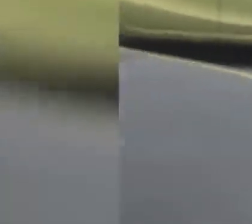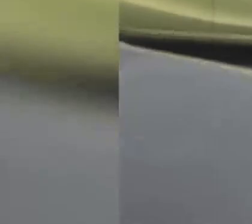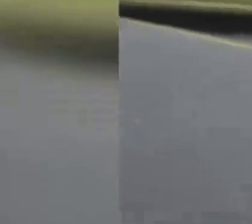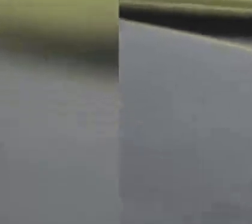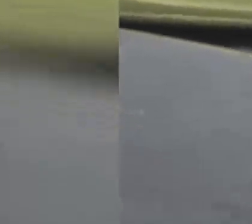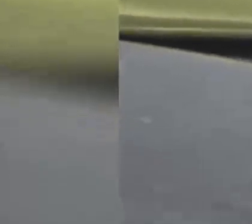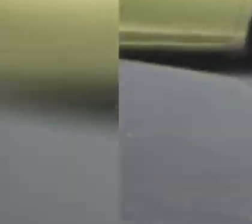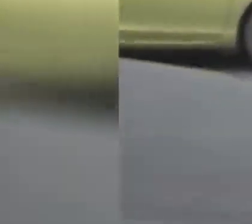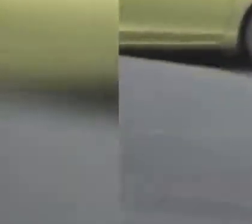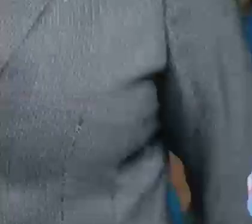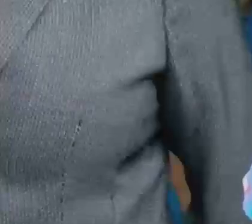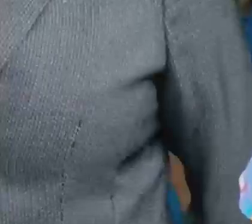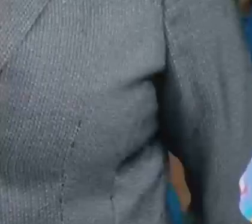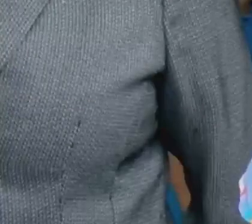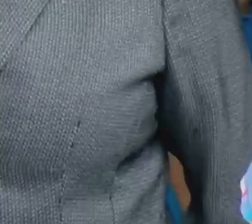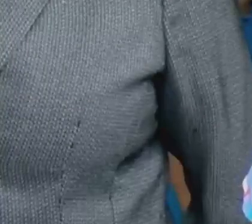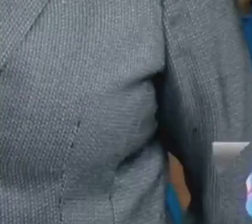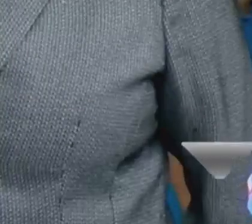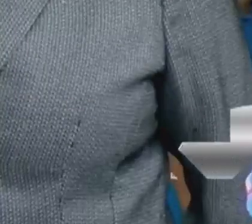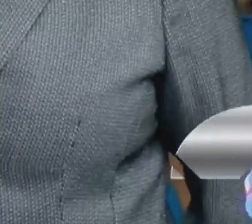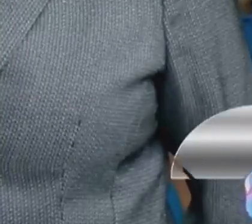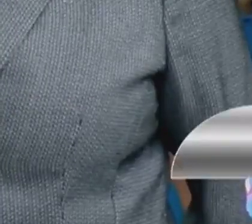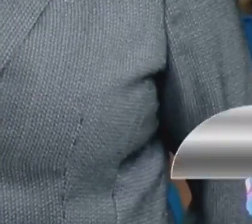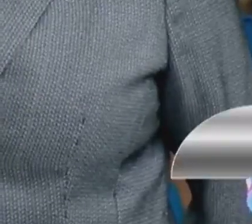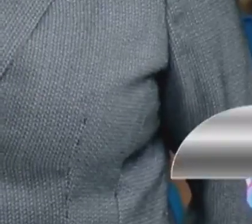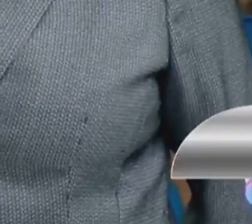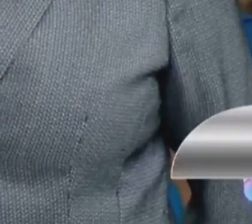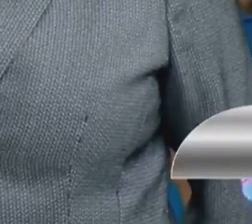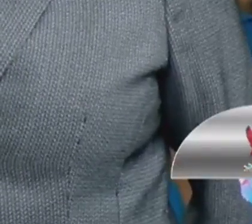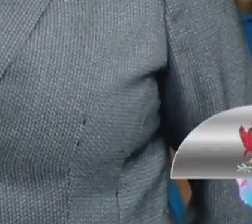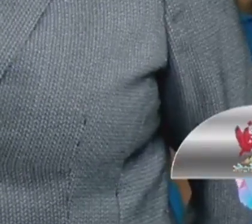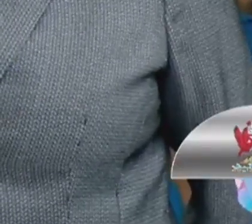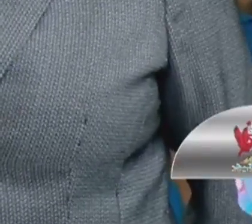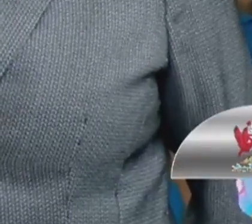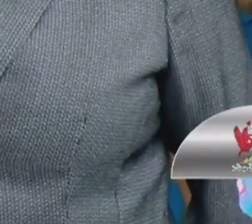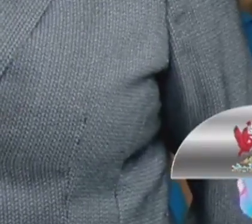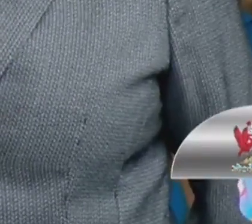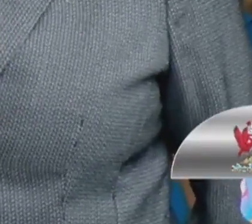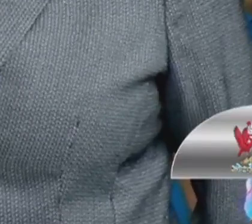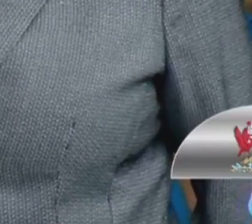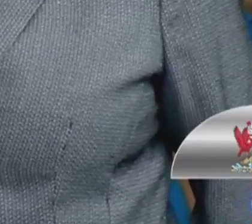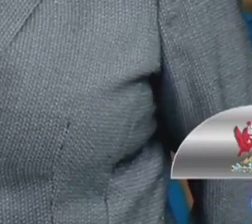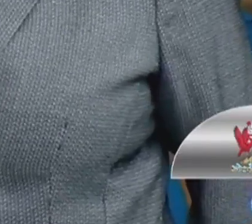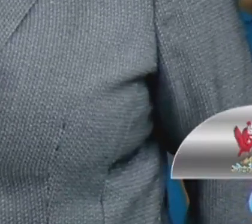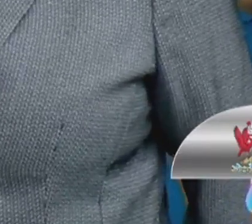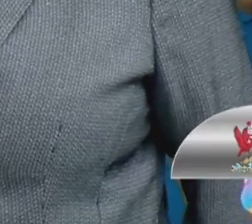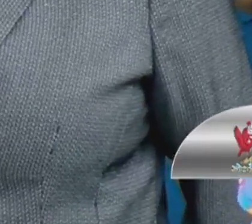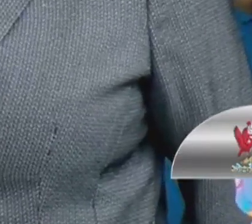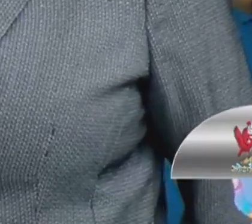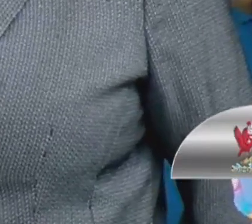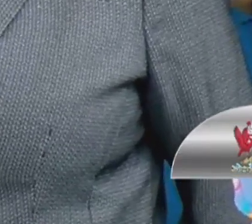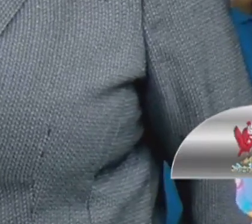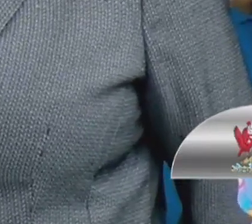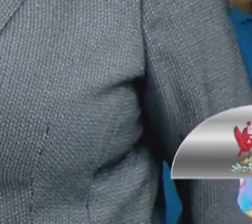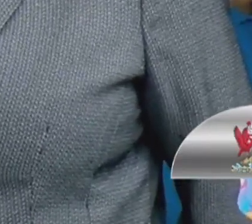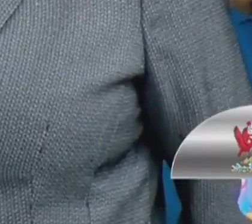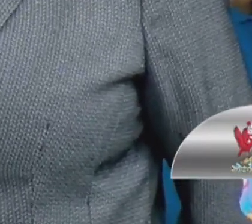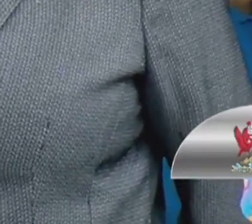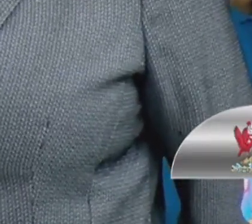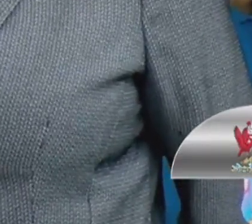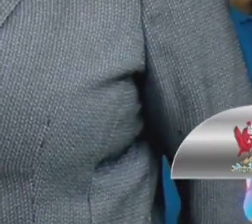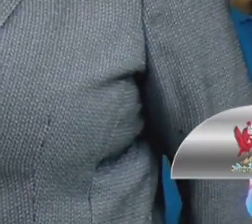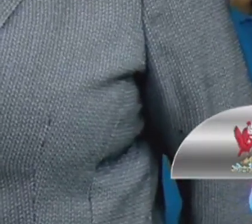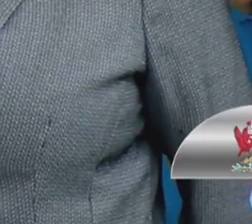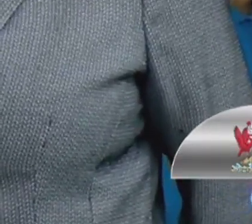since March of 2020, and so we are very happy to be able to do that. I want to thank the staff at the ministry. SEA is a